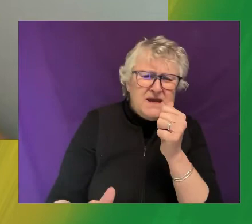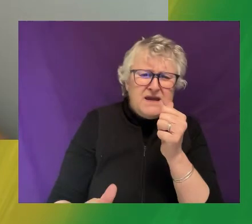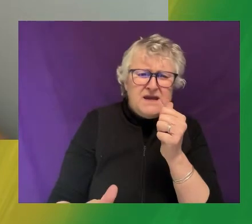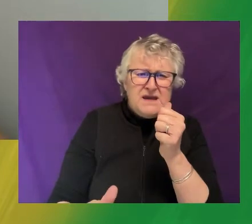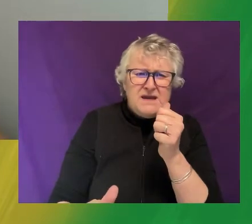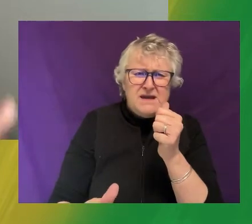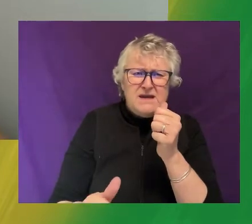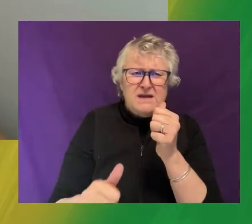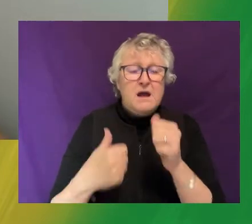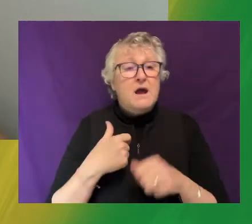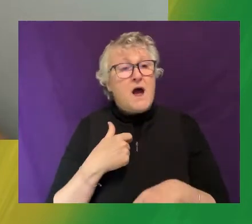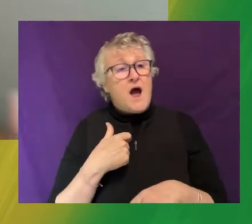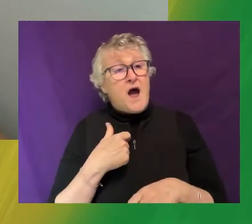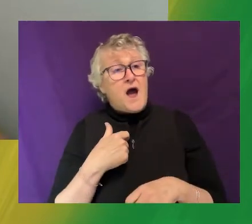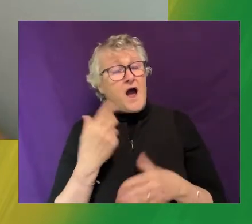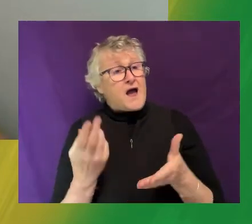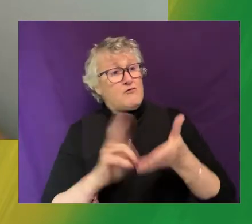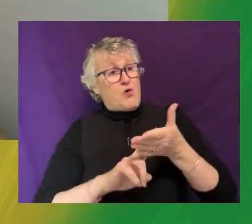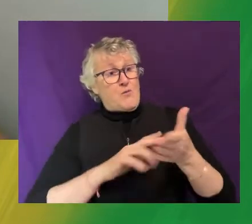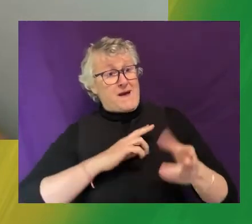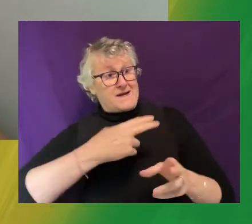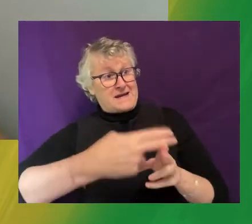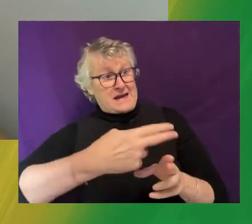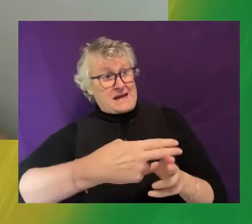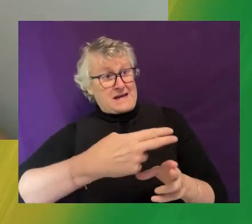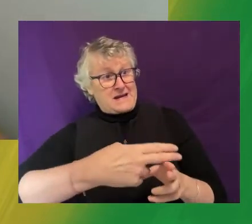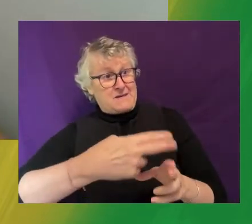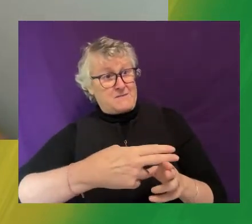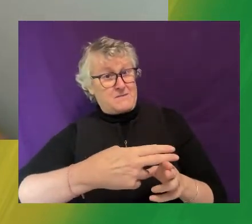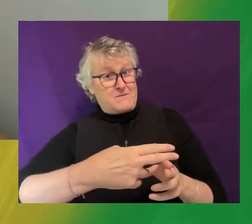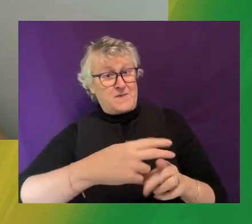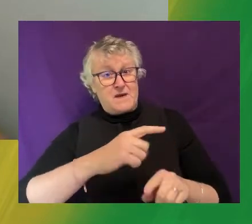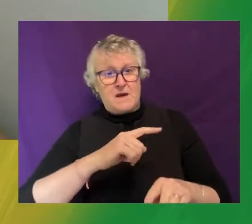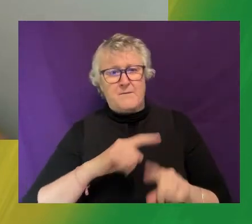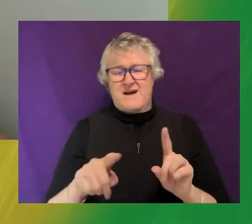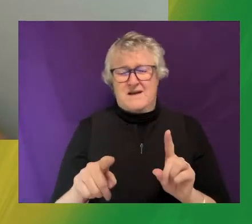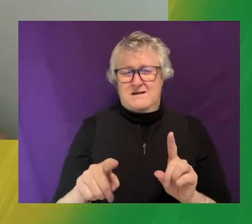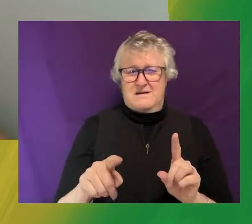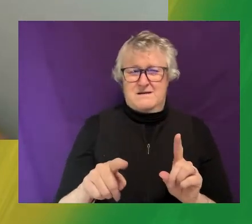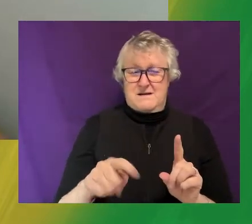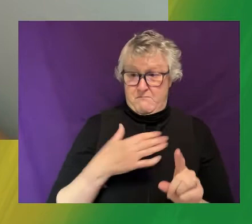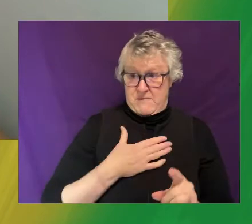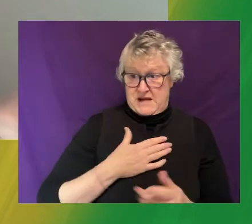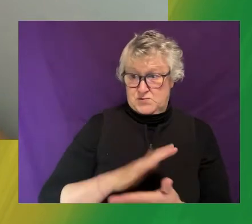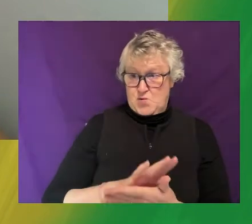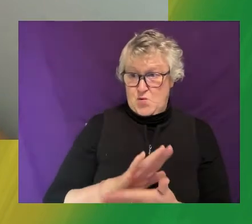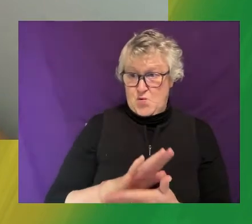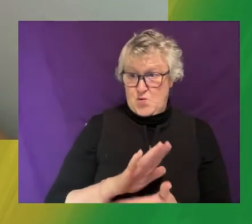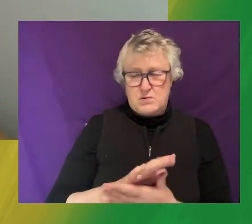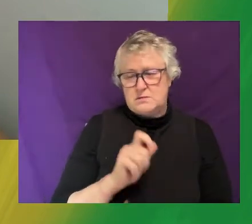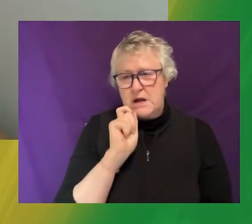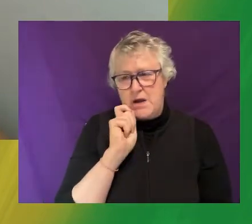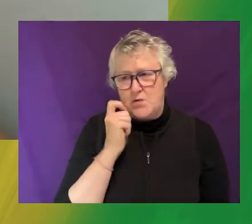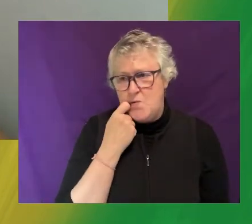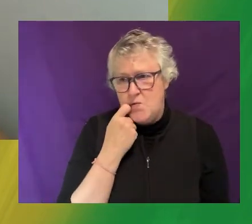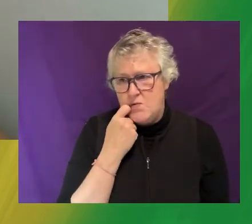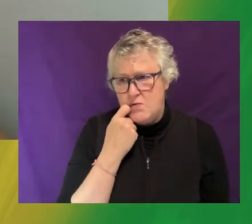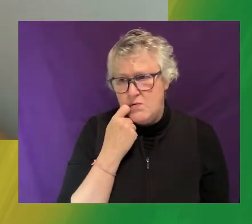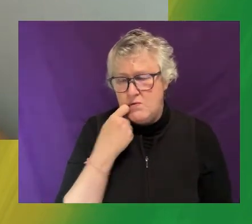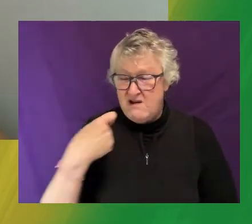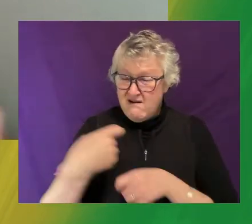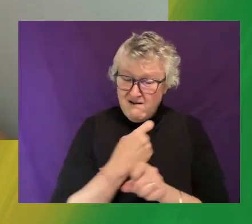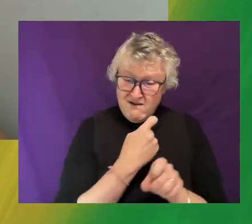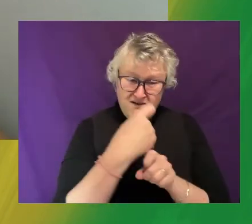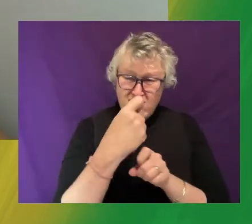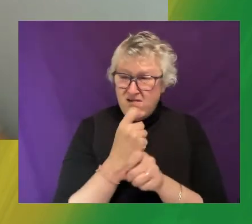to every name line. But in my school, that wasn't cool. And the jokes ensued that I couldn't spell peace,